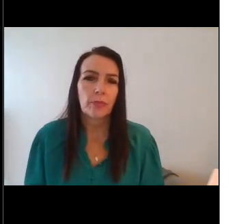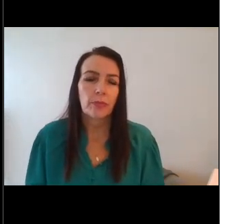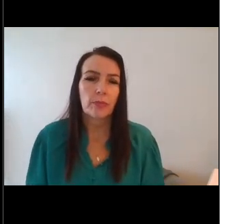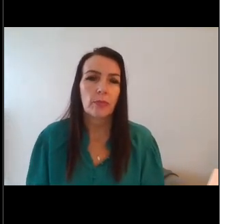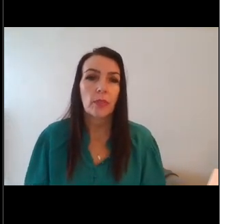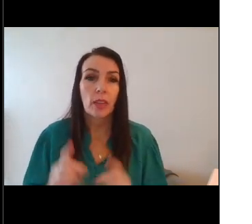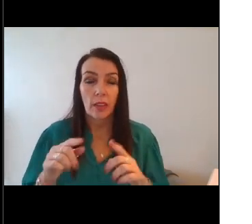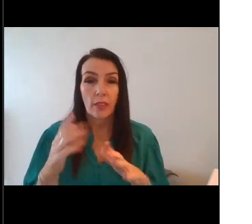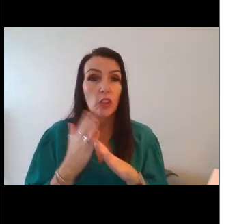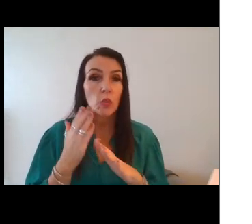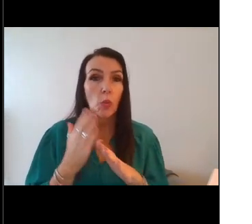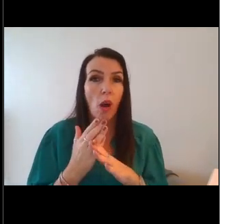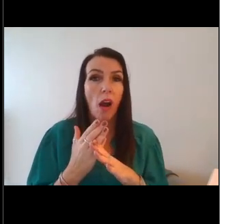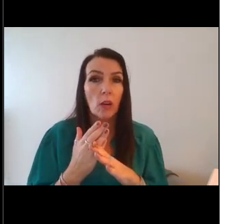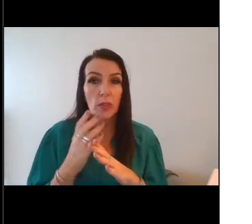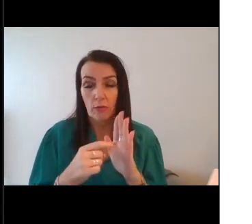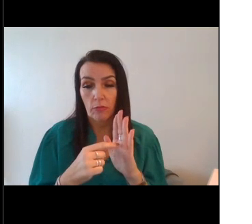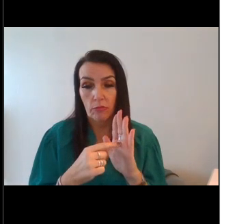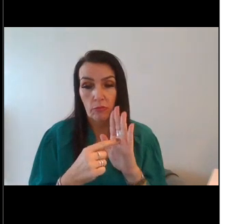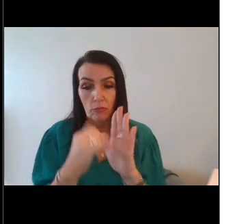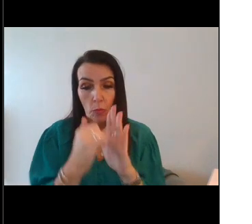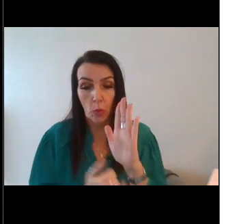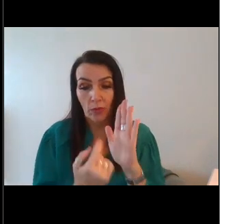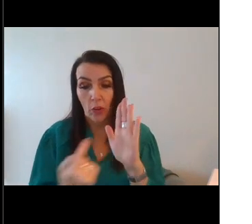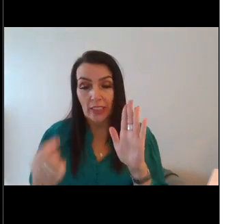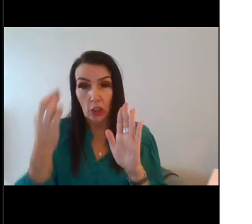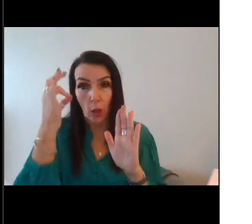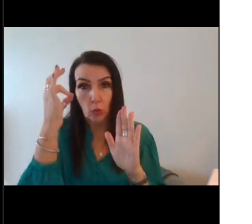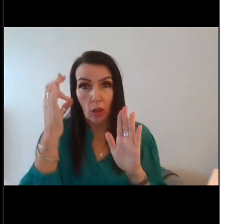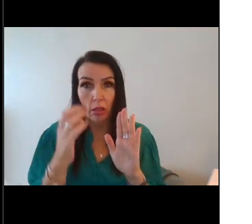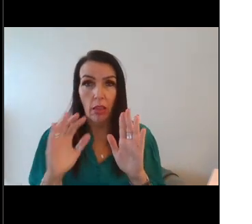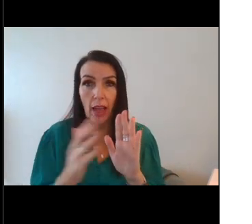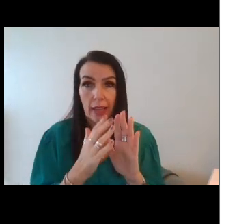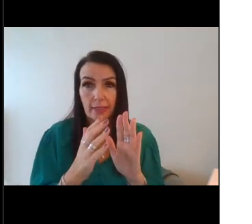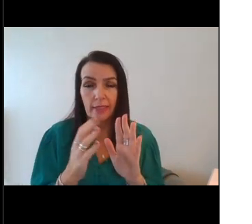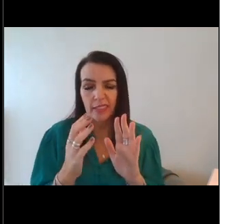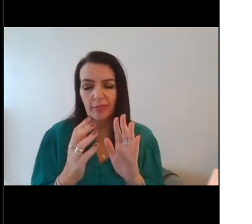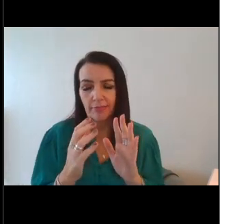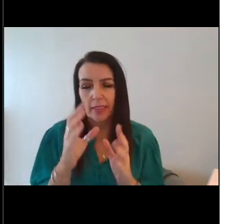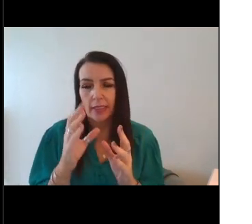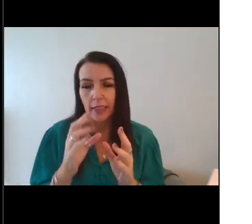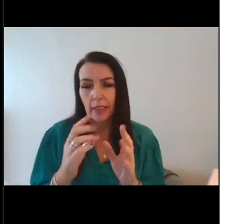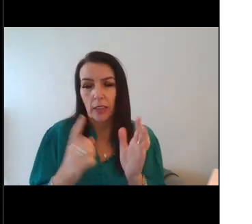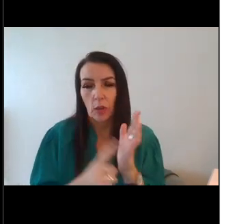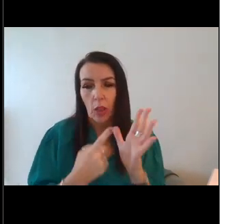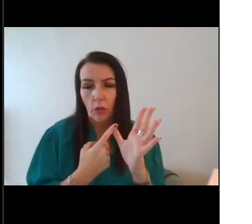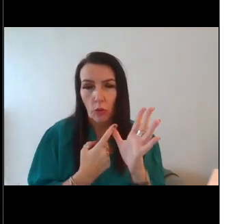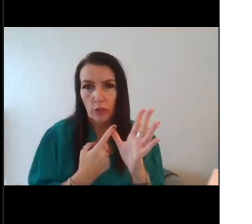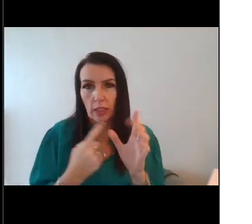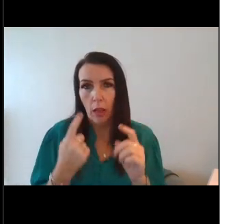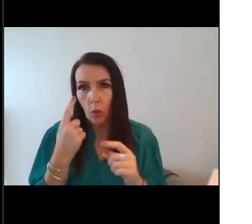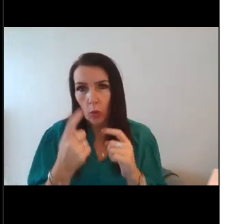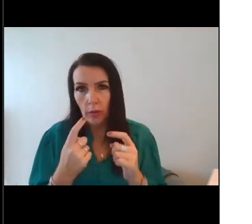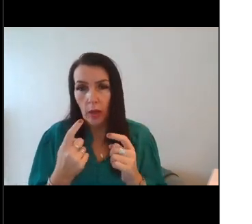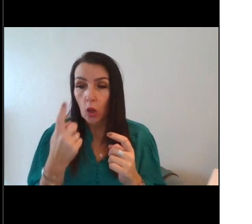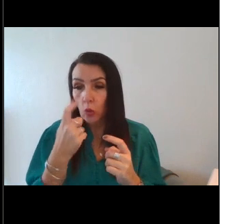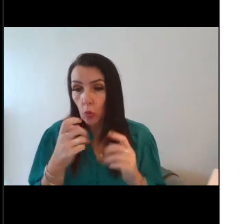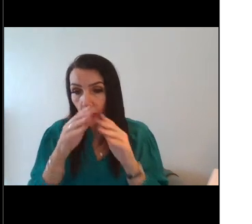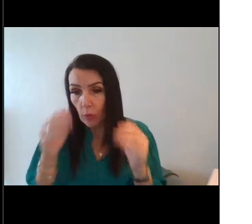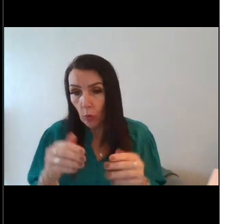ultimately presented in a report for each council as well, and the combined authority, to help inform where future funding bids and retrofit efforts could be